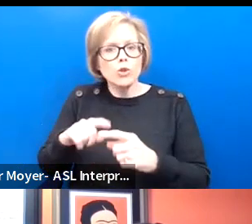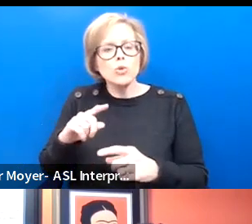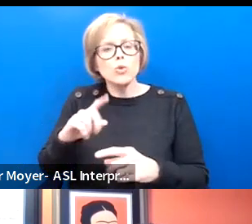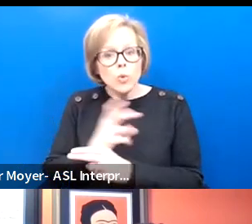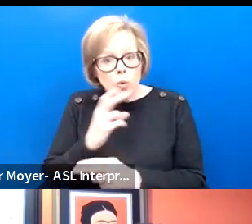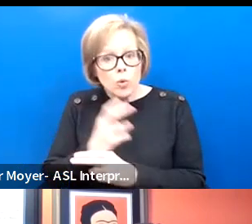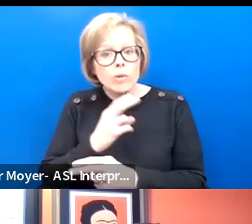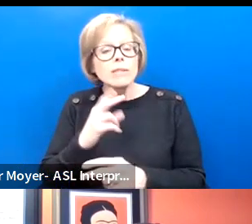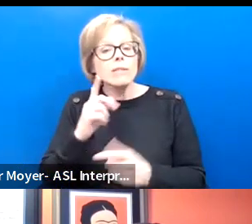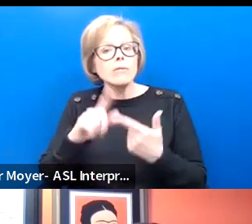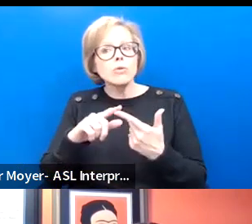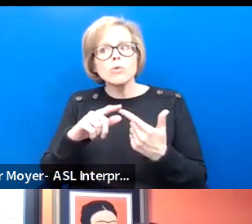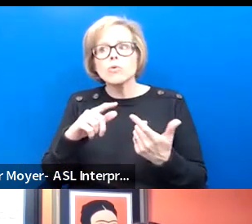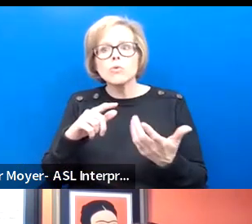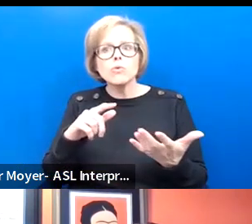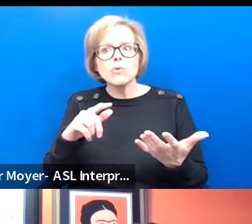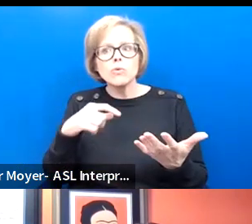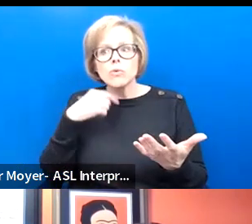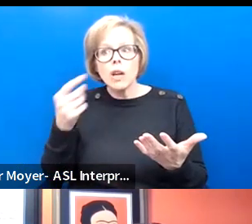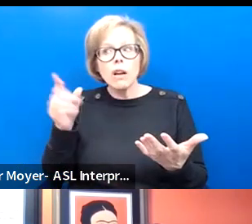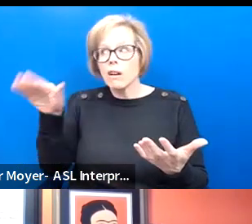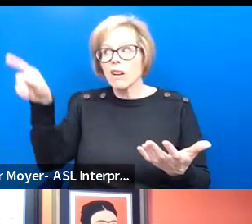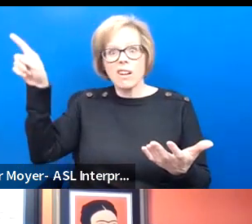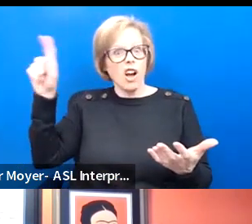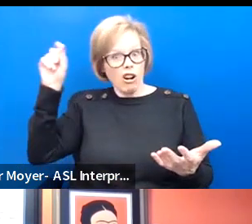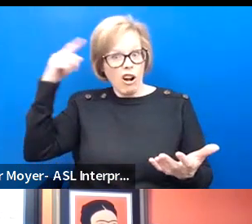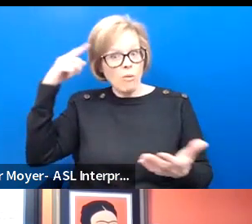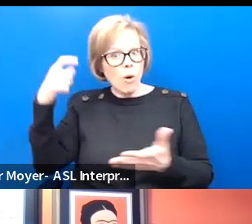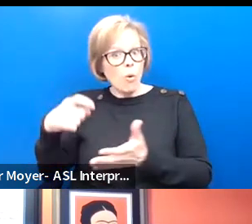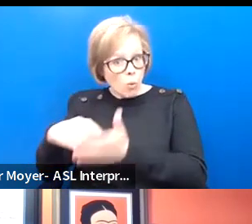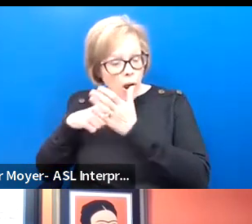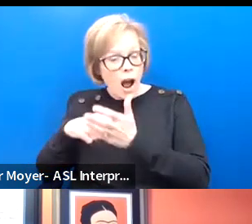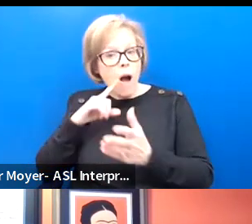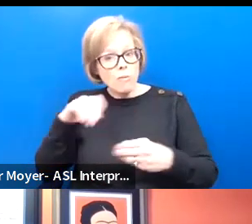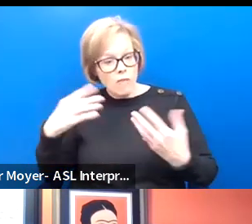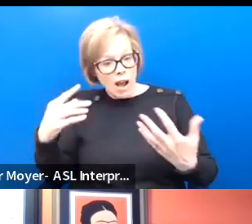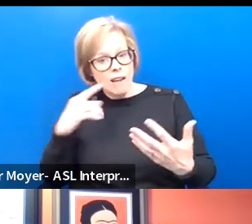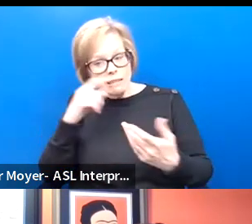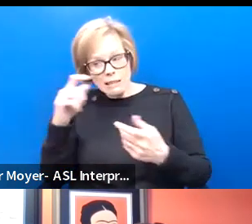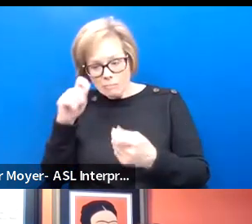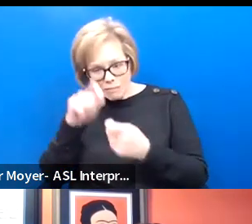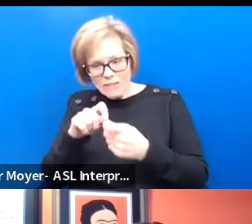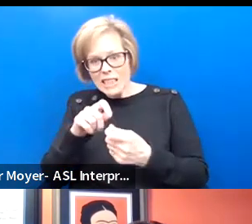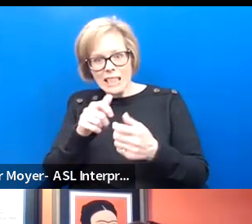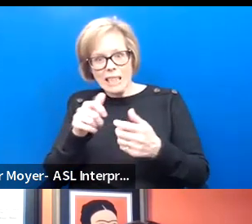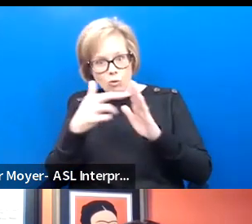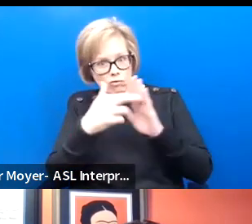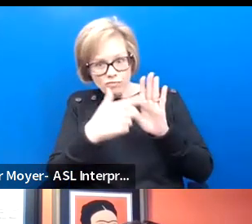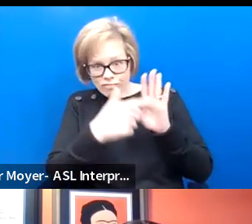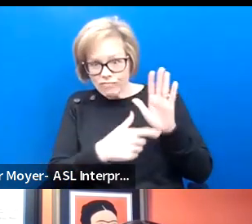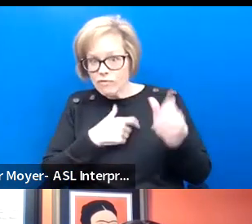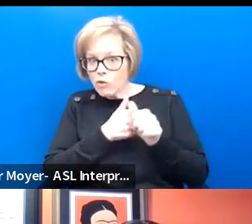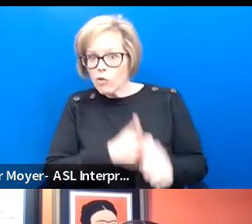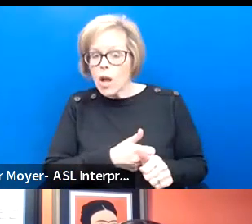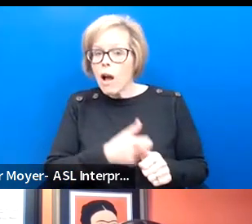use to say, the government is requiring and providing these very specific guidelines. Now, obviously, that is a